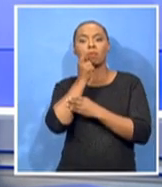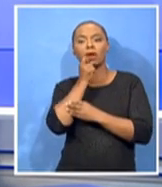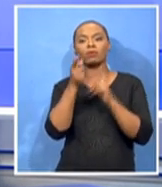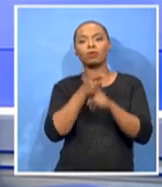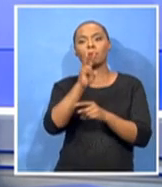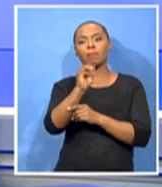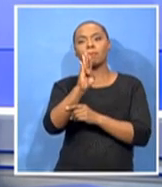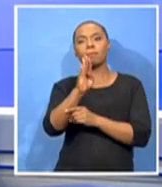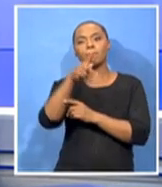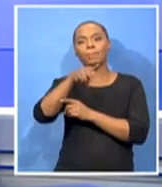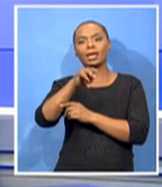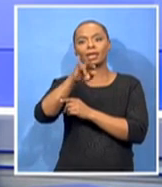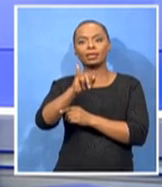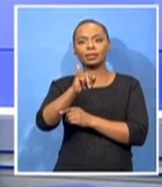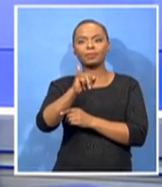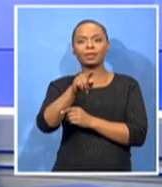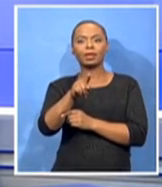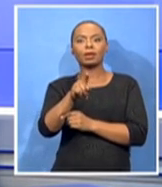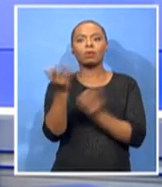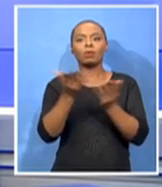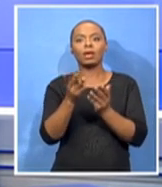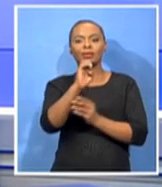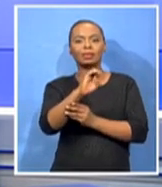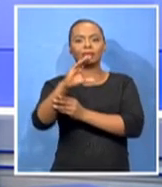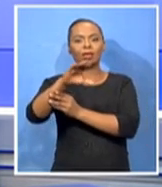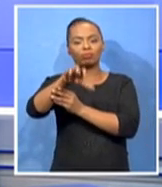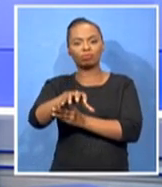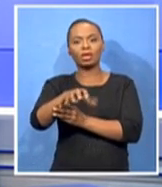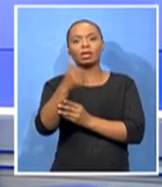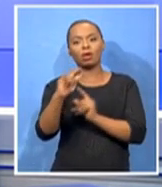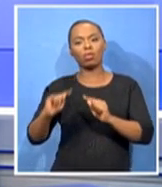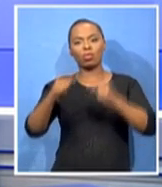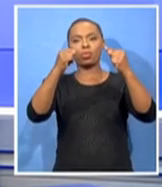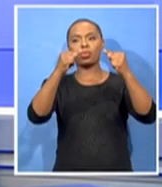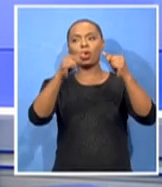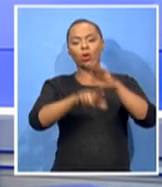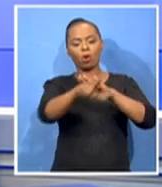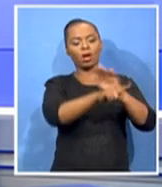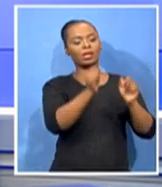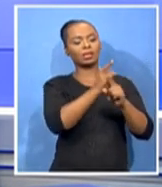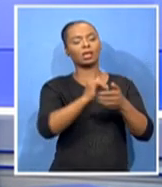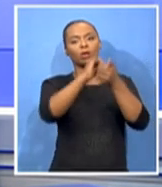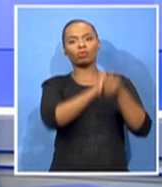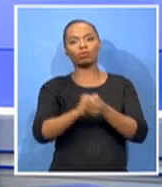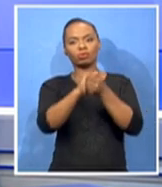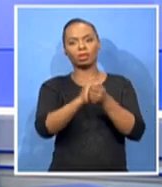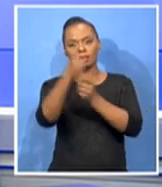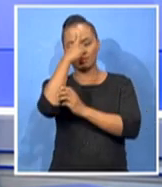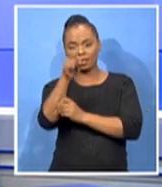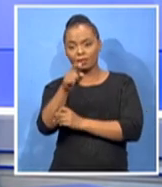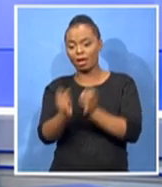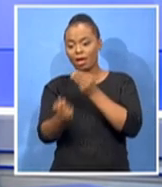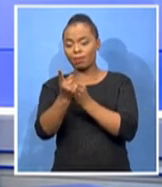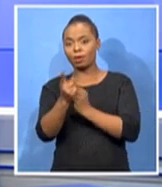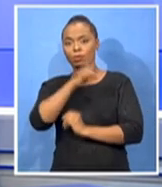Ayliff in the Eastern Cape. Factional disputes between the local taxi associations are believed to be the cause of the fight. It's alleged that 7 men